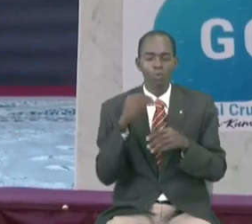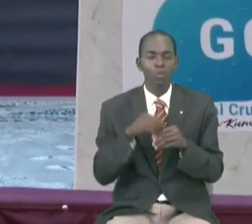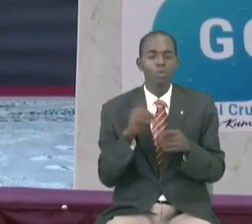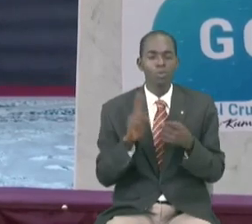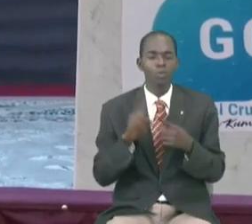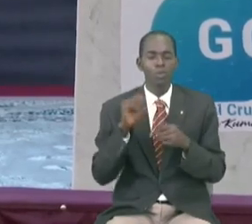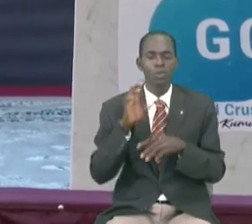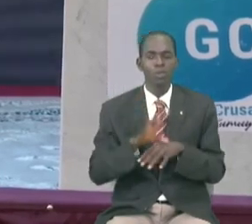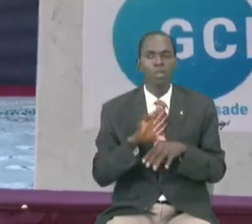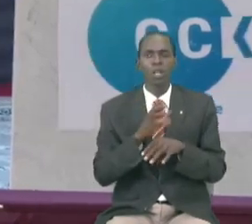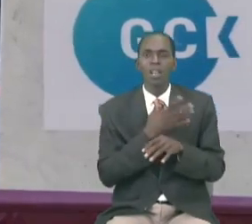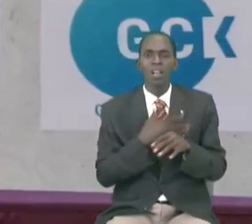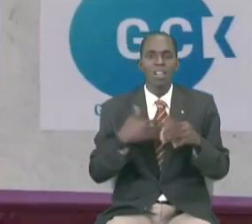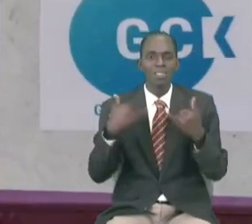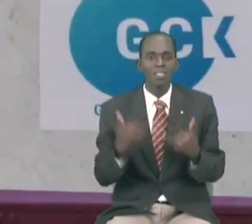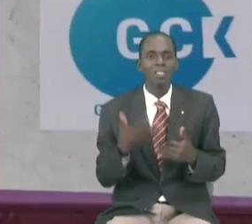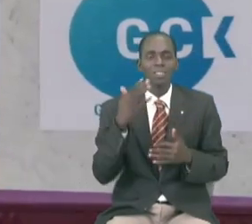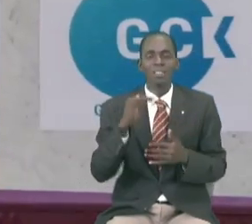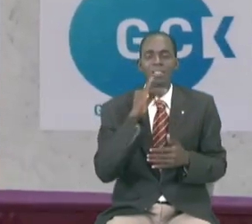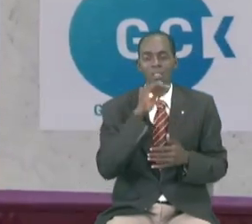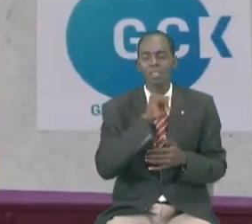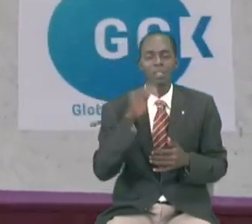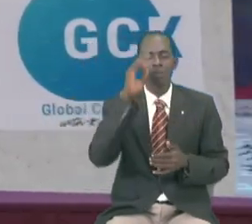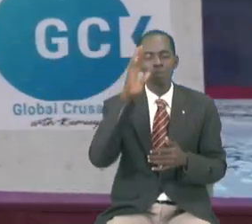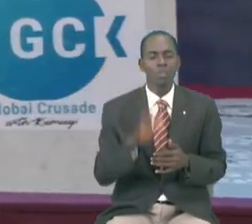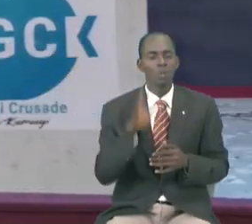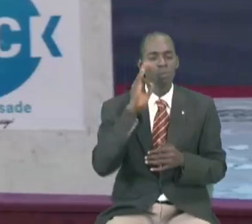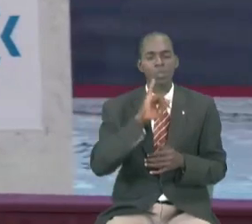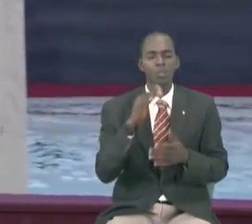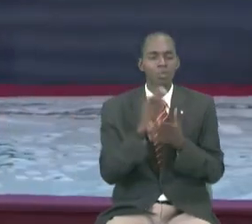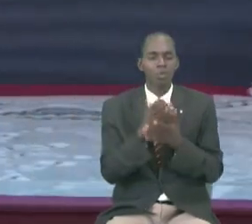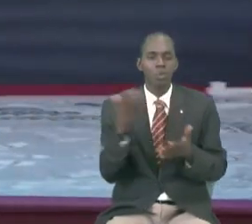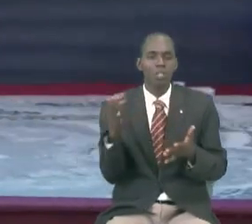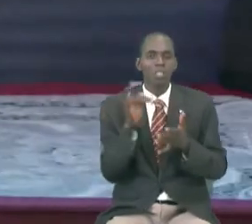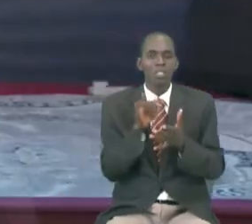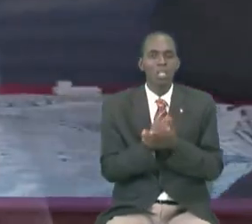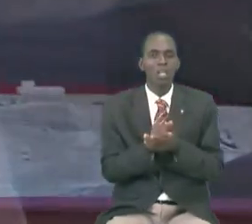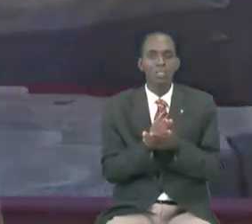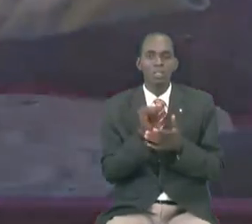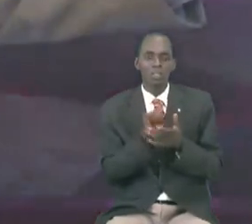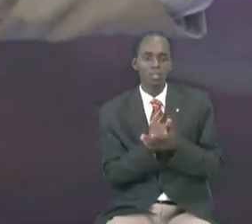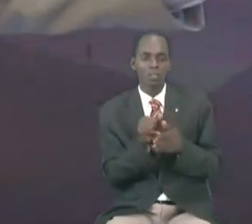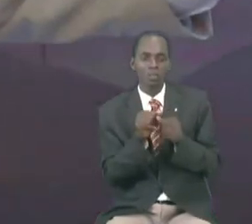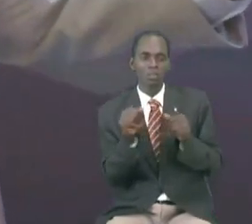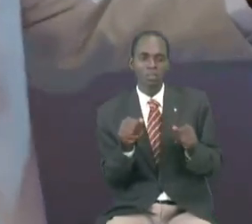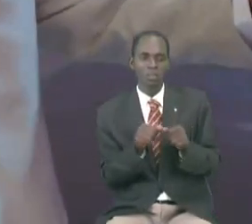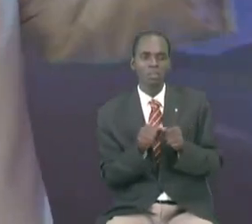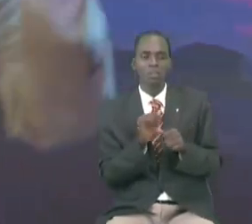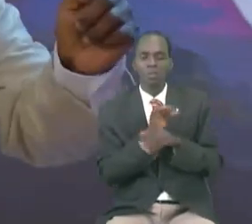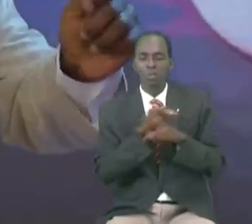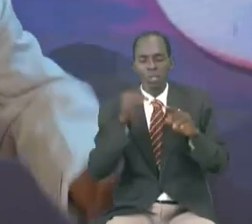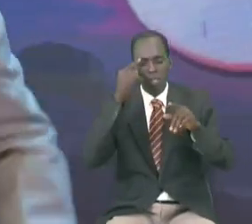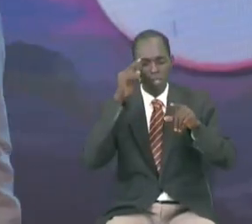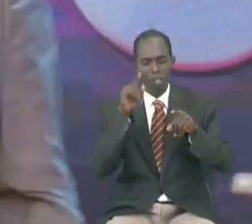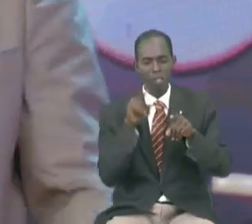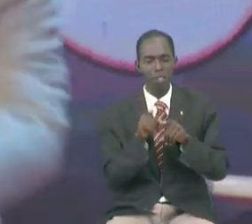that section does not agree with, then we carry placards. No, no, no. We're